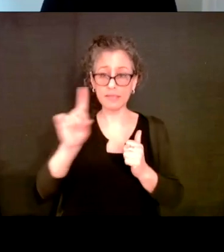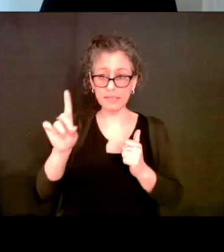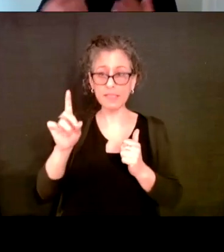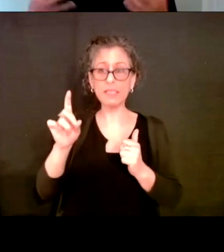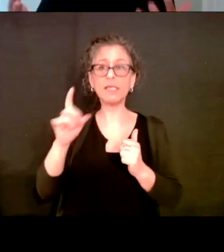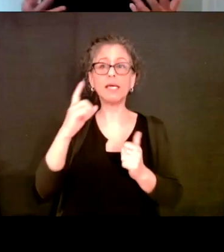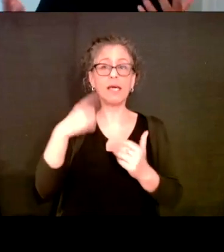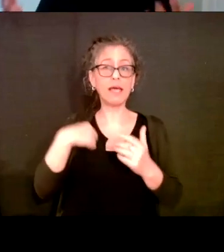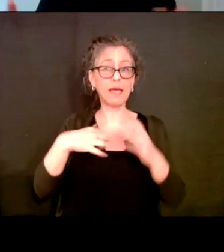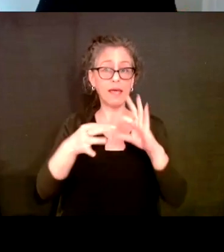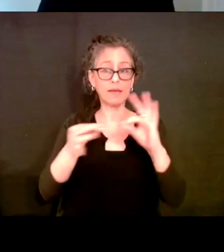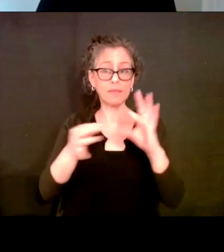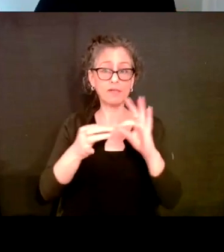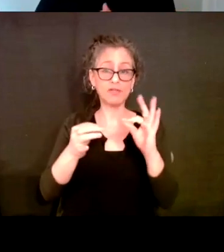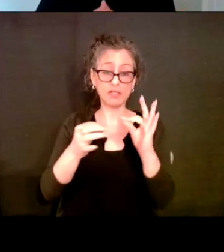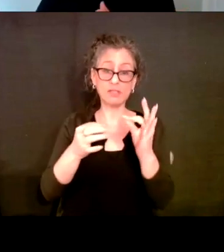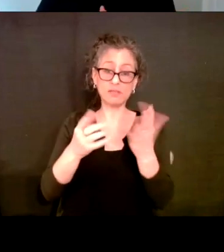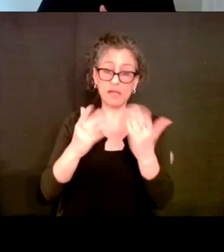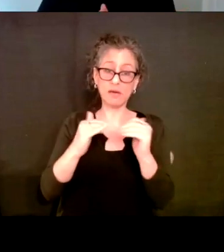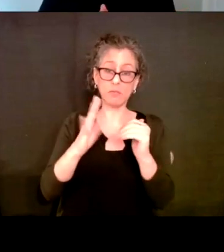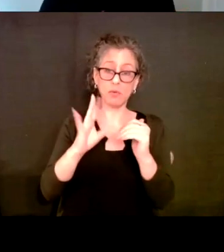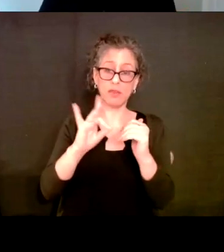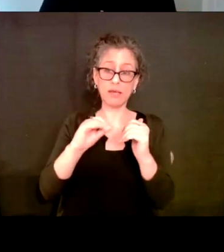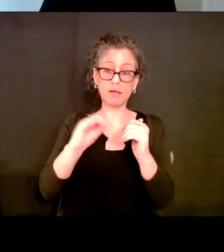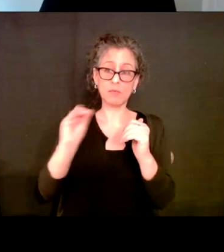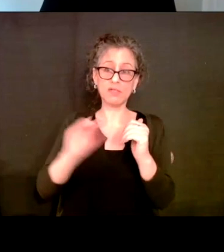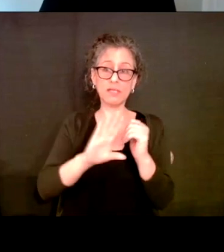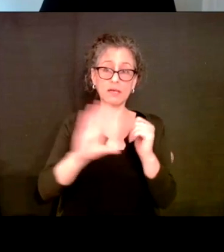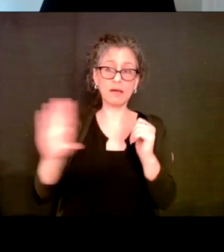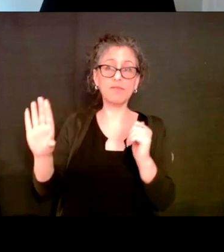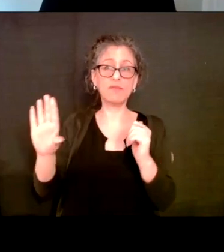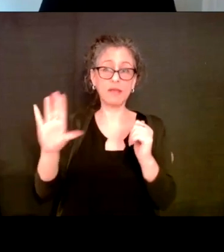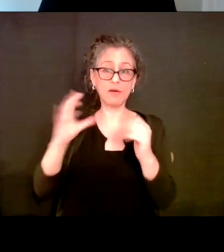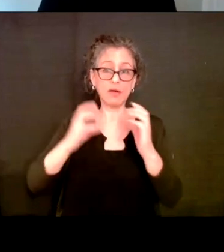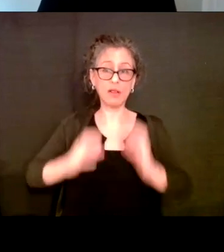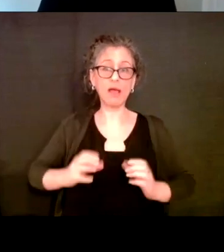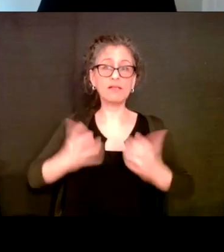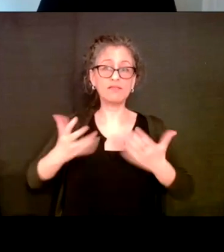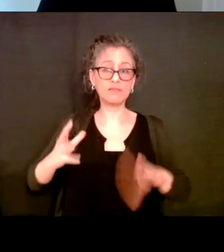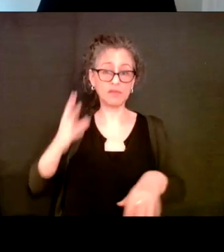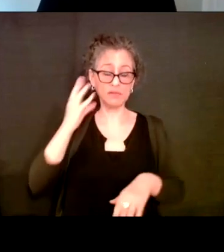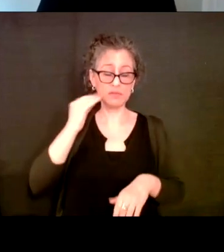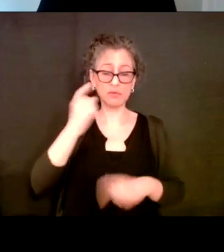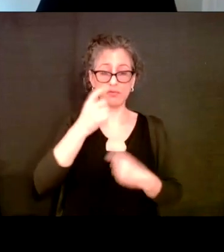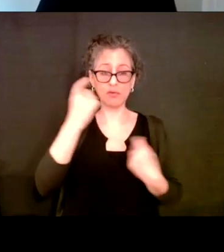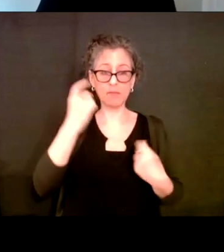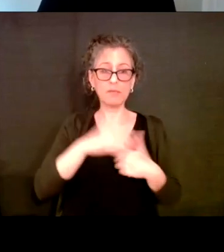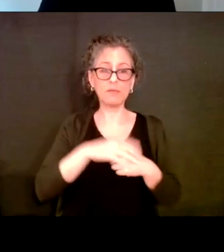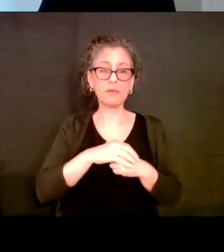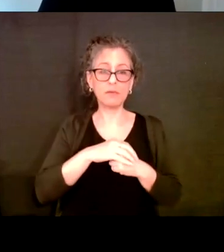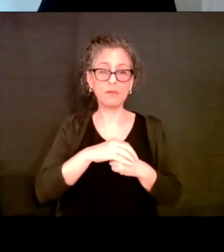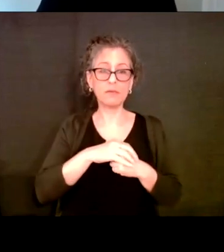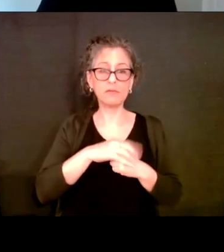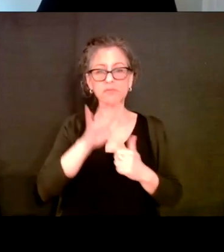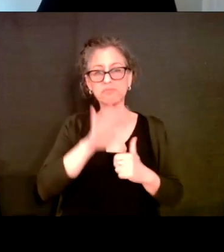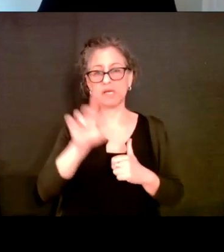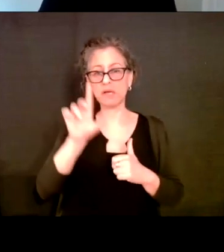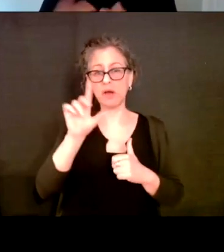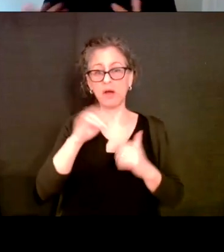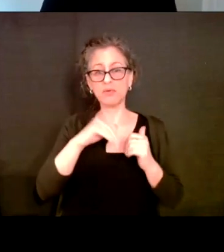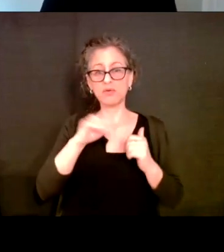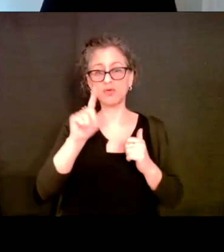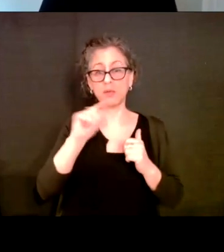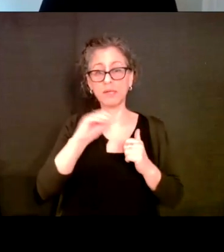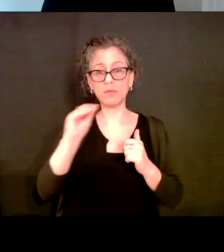that more than 80% of their clients had experienced trauma. And so about 20% of